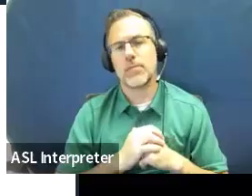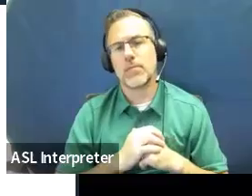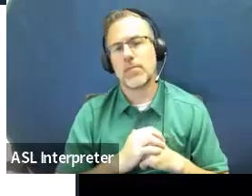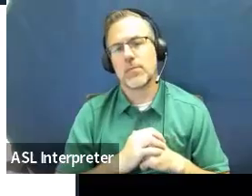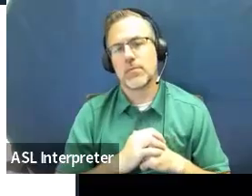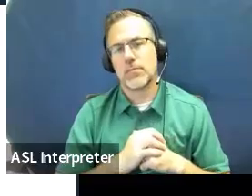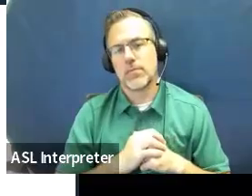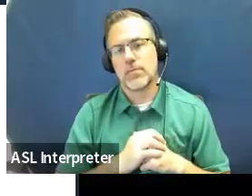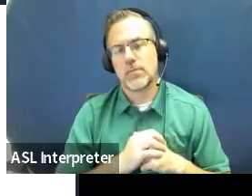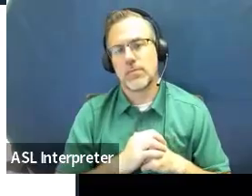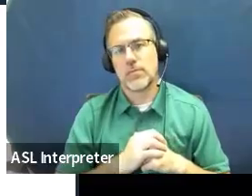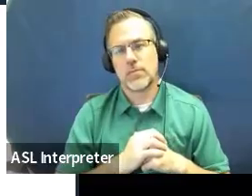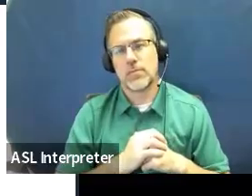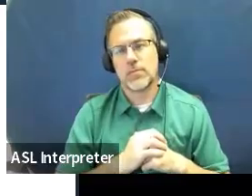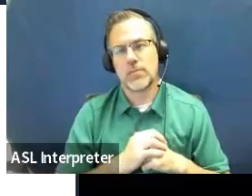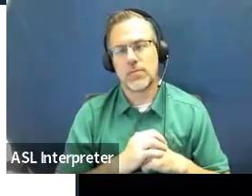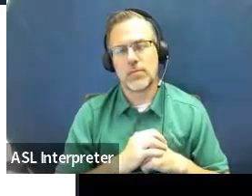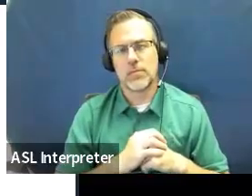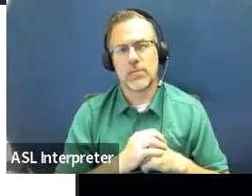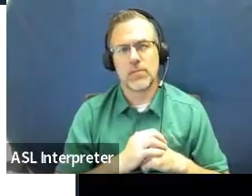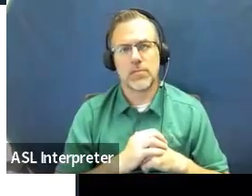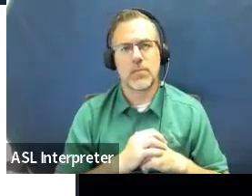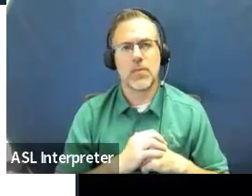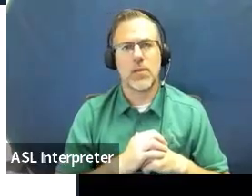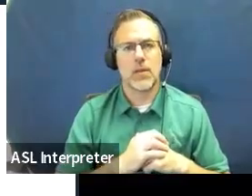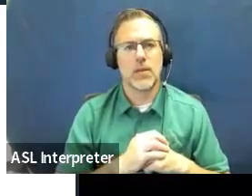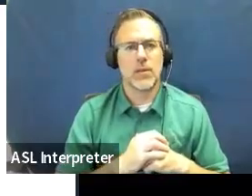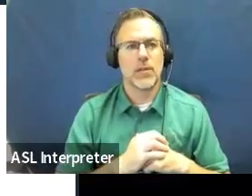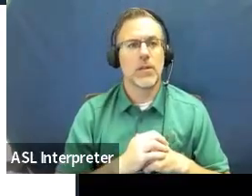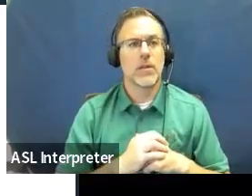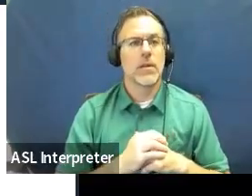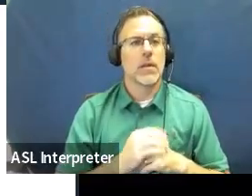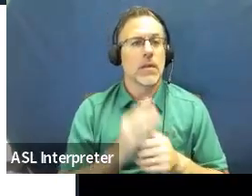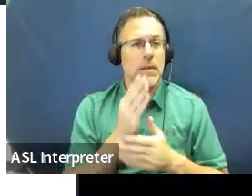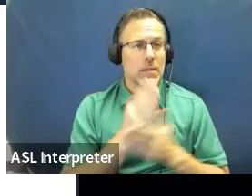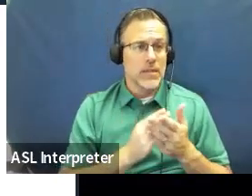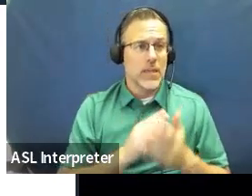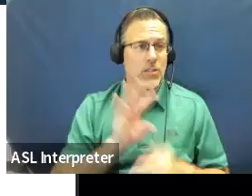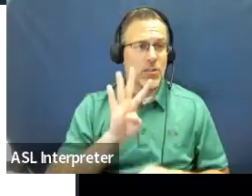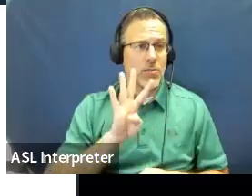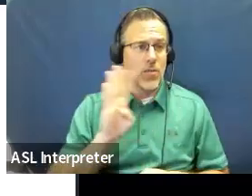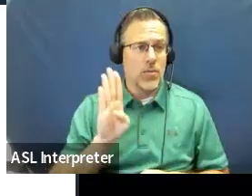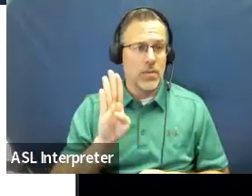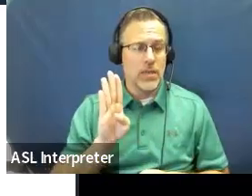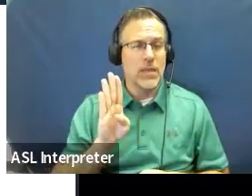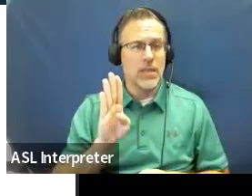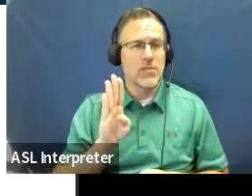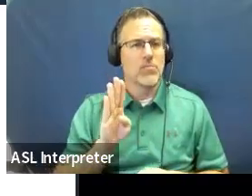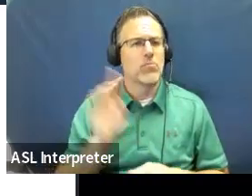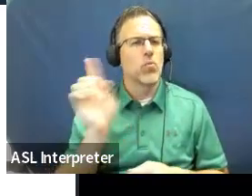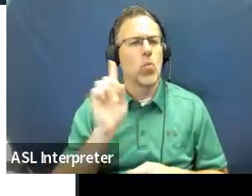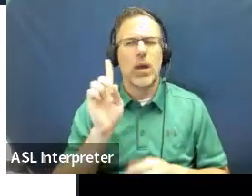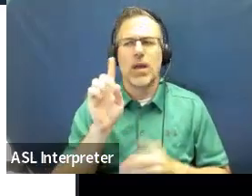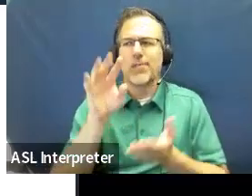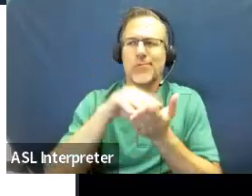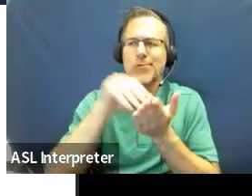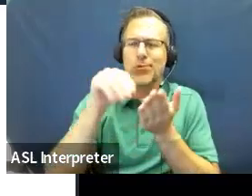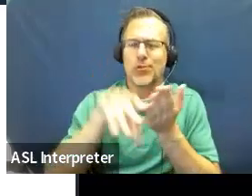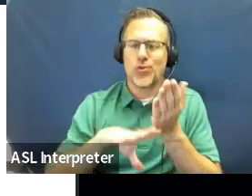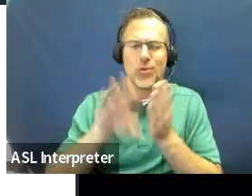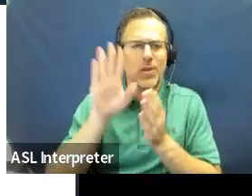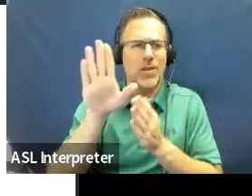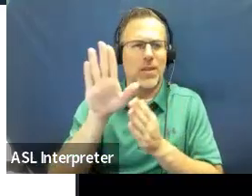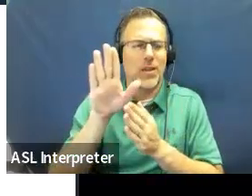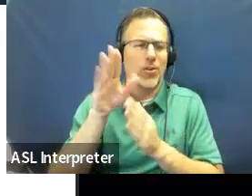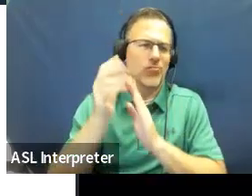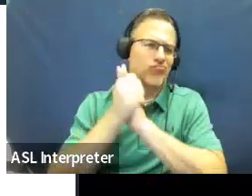All right, section 4B, this is the strengths of the student. So just remember that for